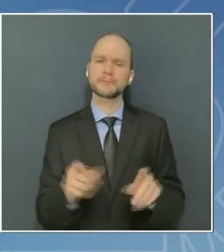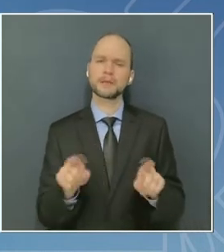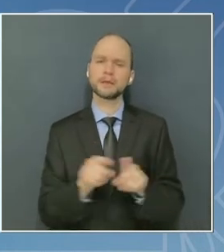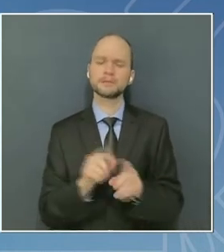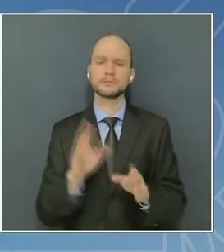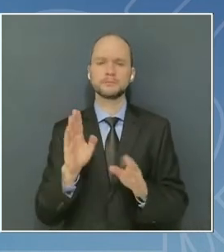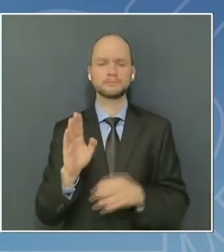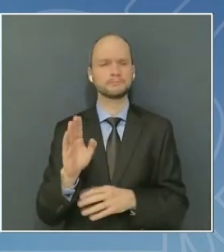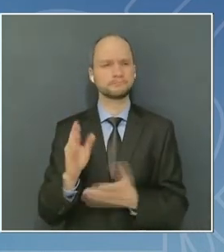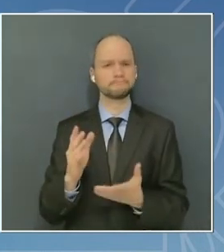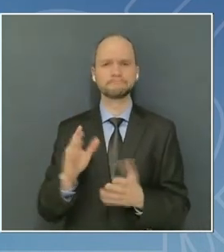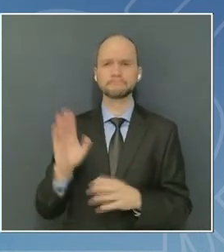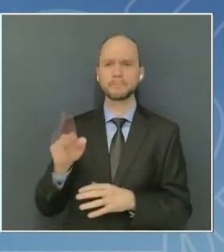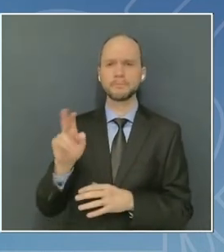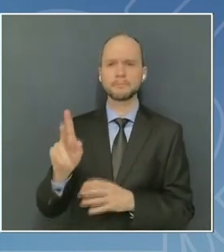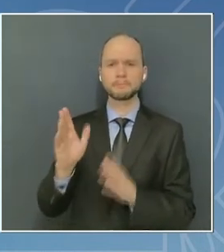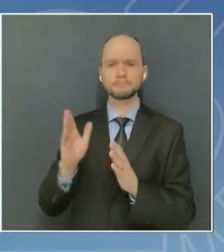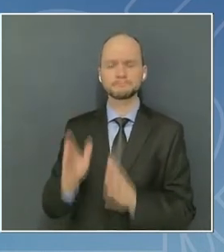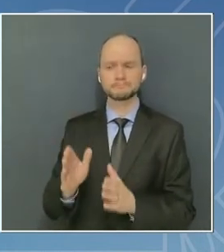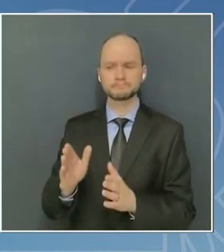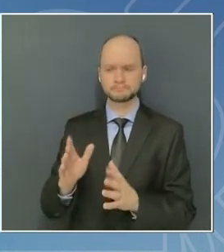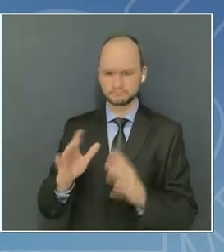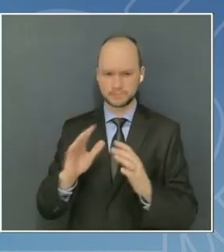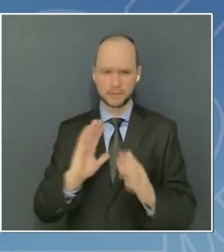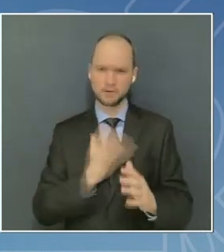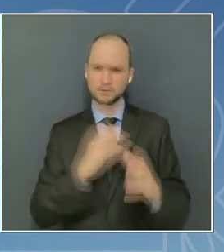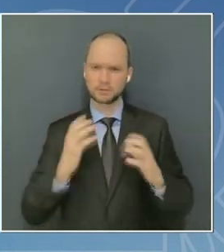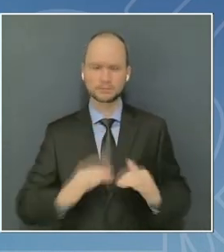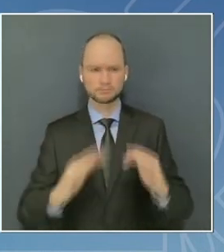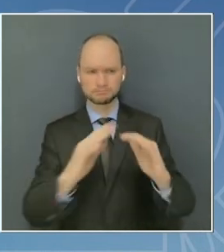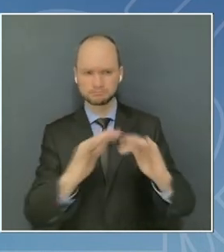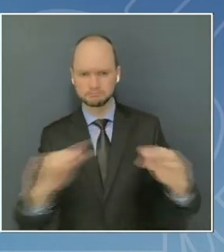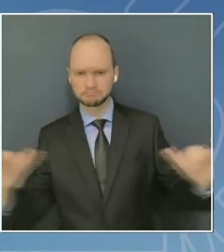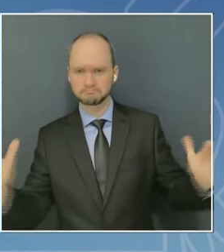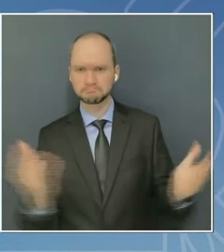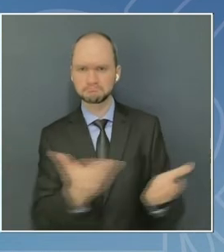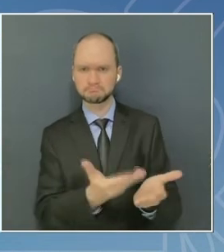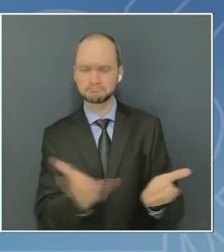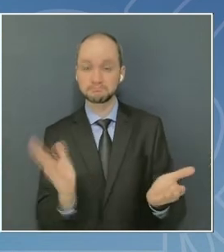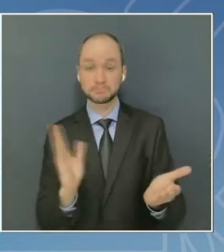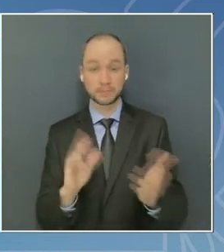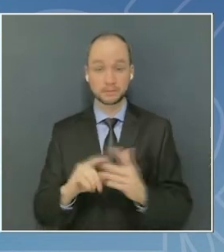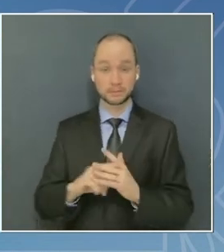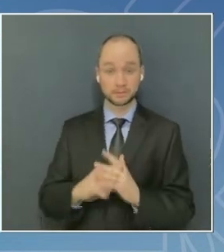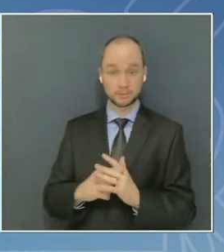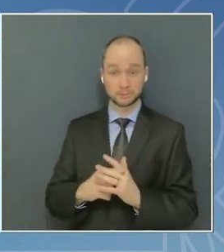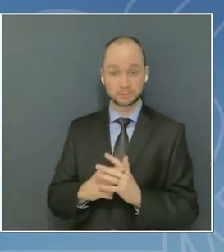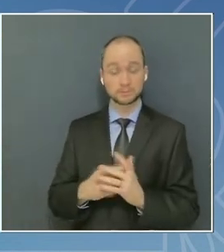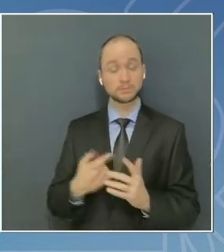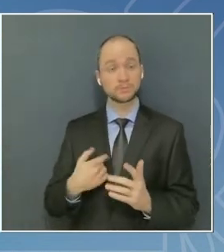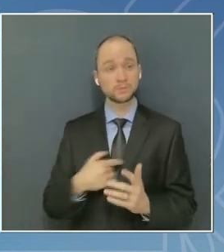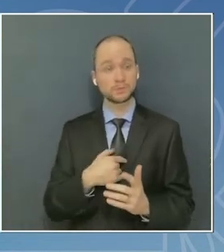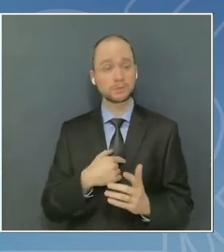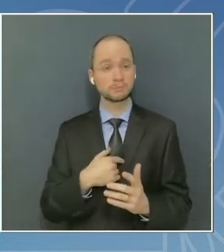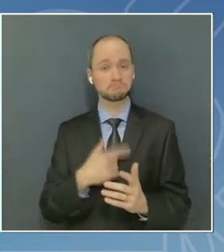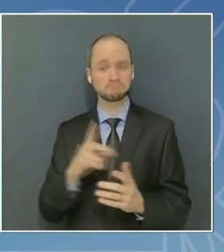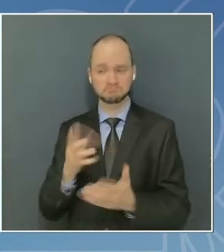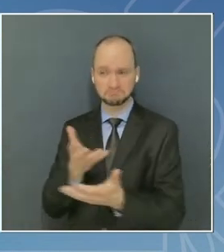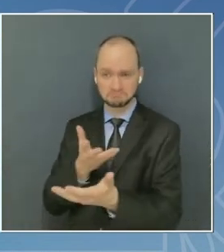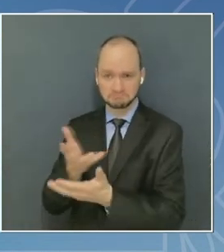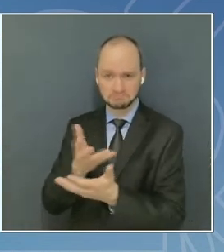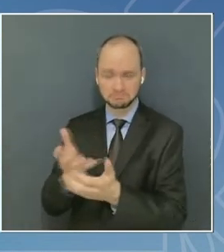customers, a well-diverse customer. And initially, we deal with a lot of business people from,